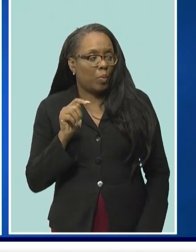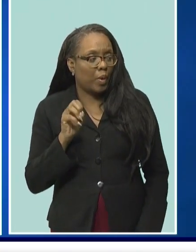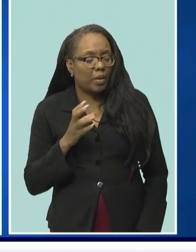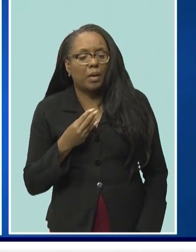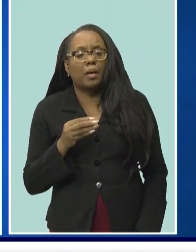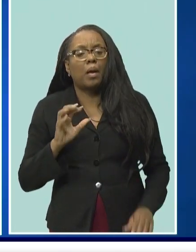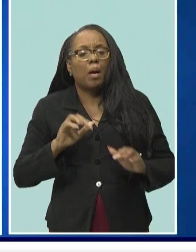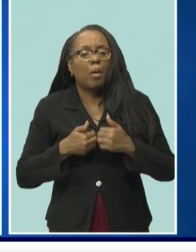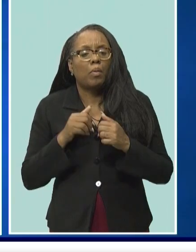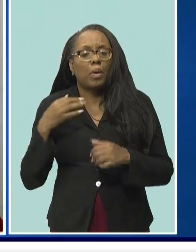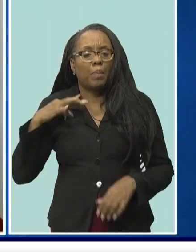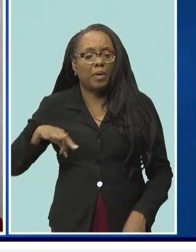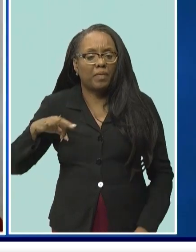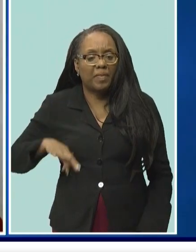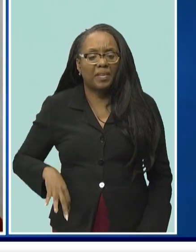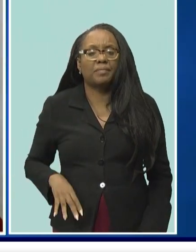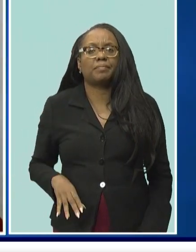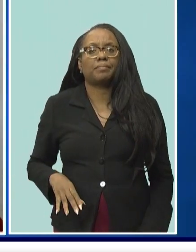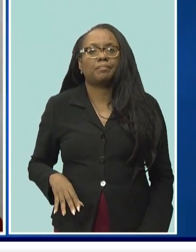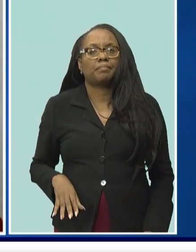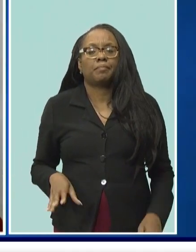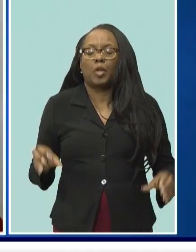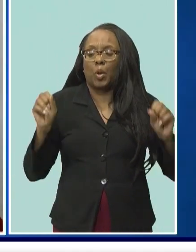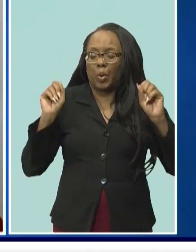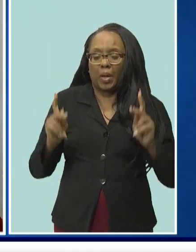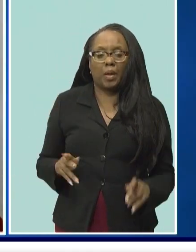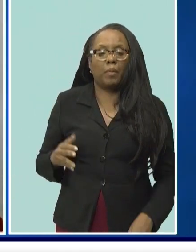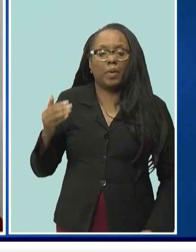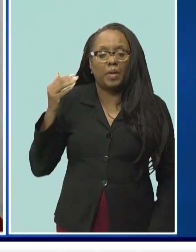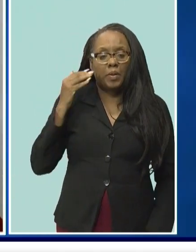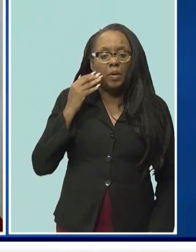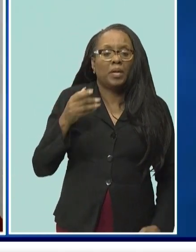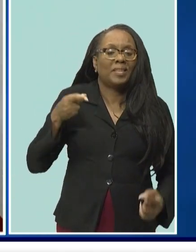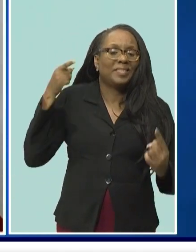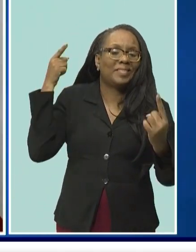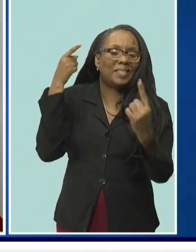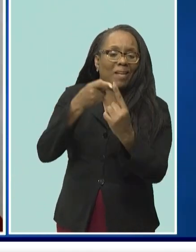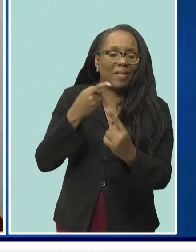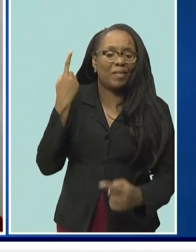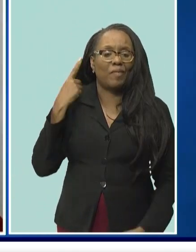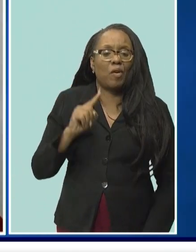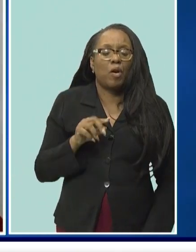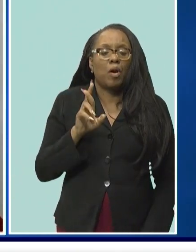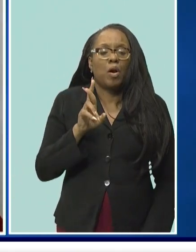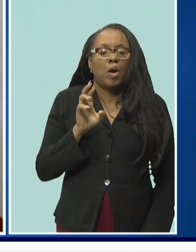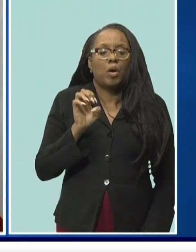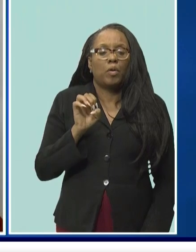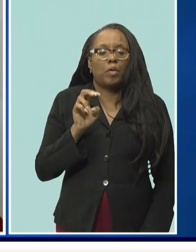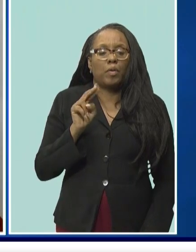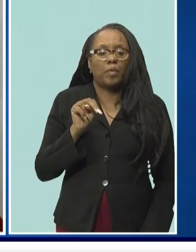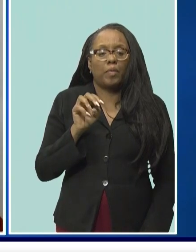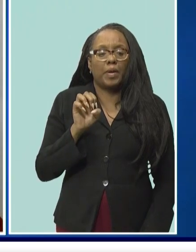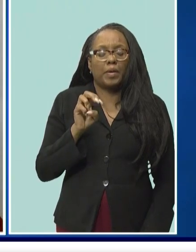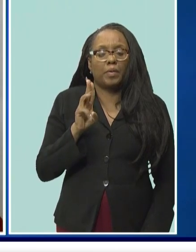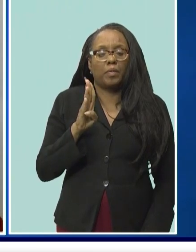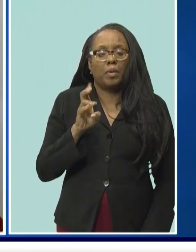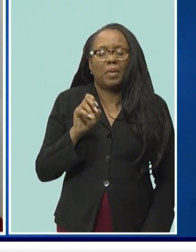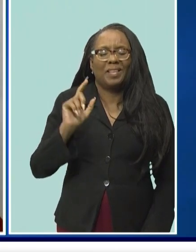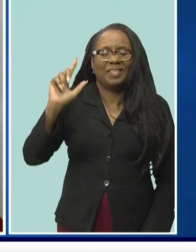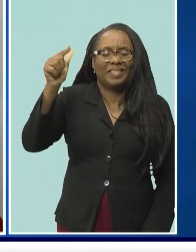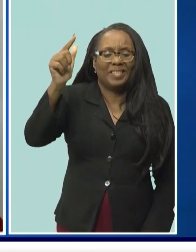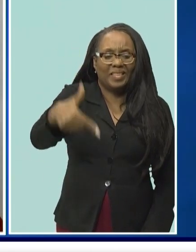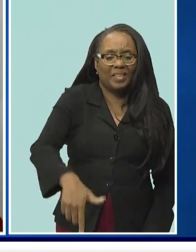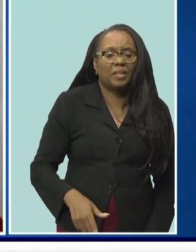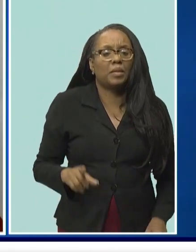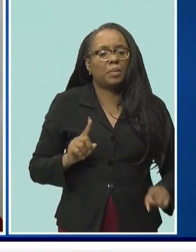country. Okay, so we know the target for renewables is some way down the road. However, access to lithium batteries and other technology is still posing